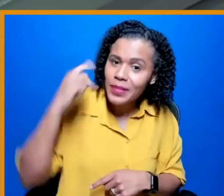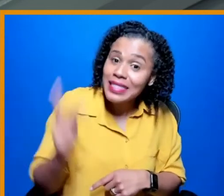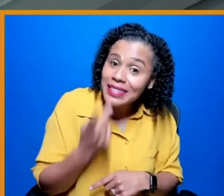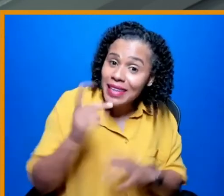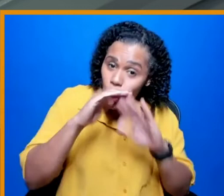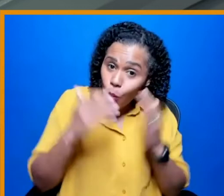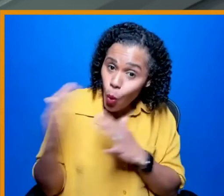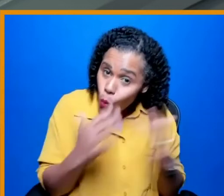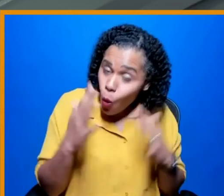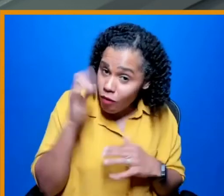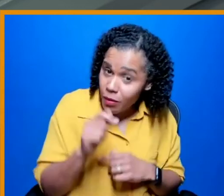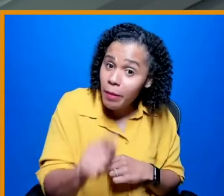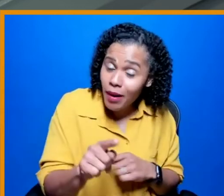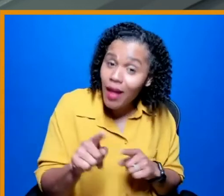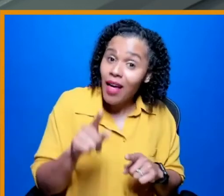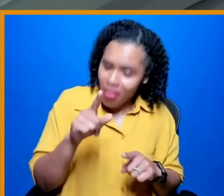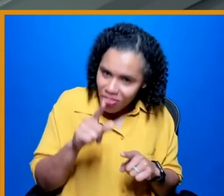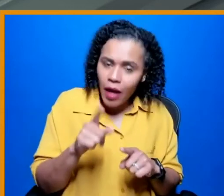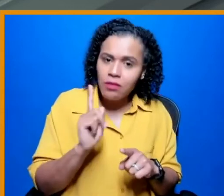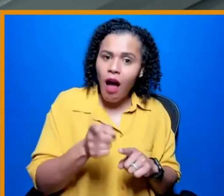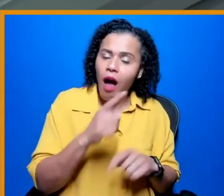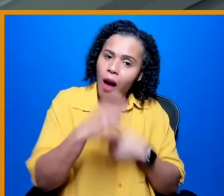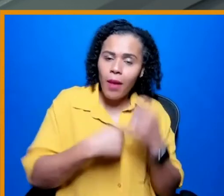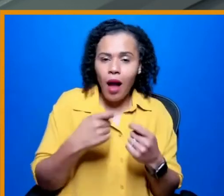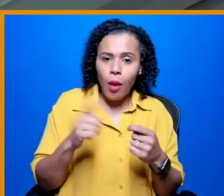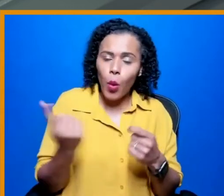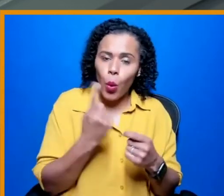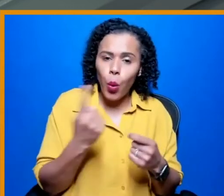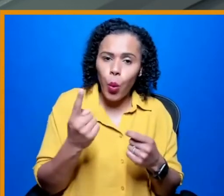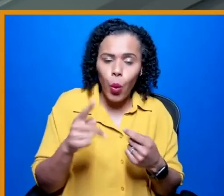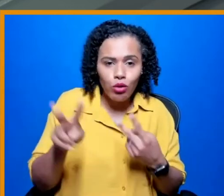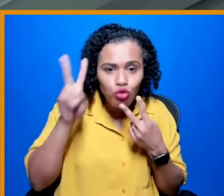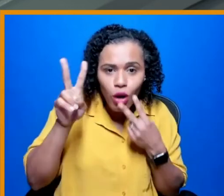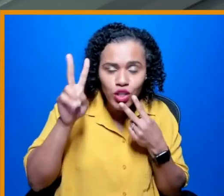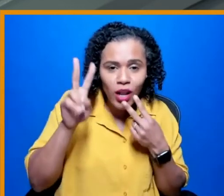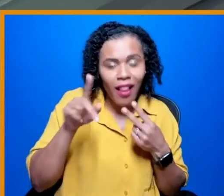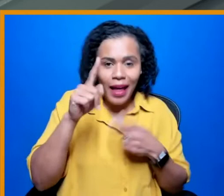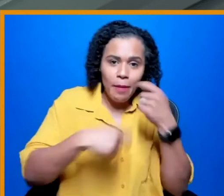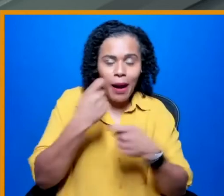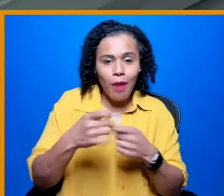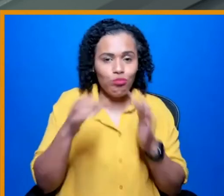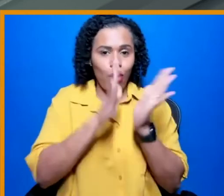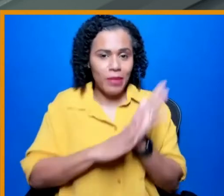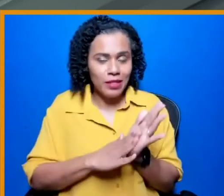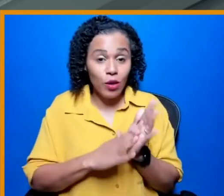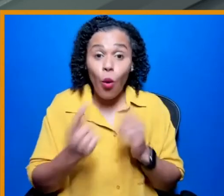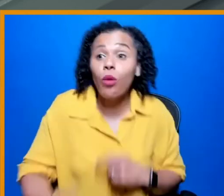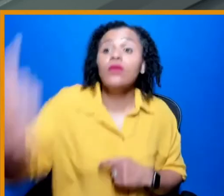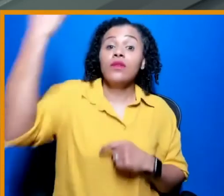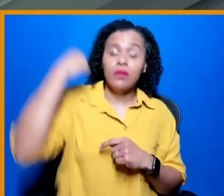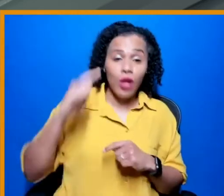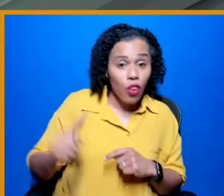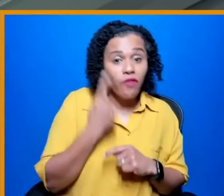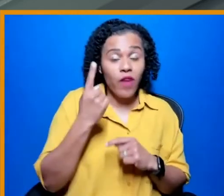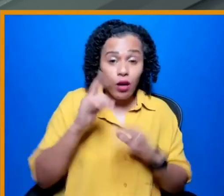how we ended up with Winston Churchill as Prime Minister. It happened in the course of the First World War, when actually with troops